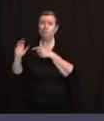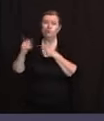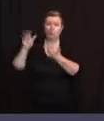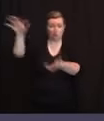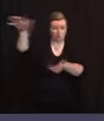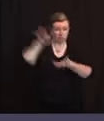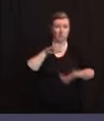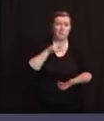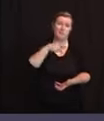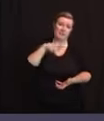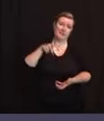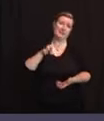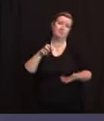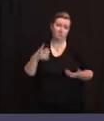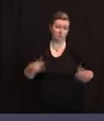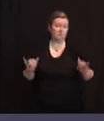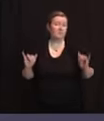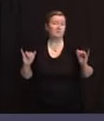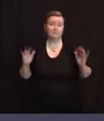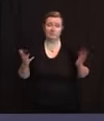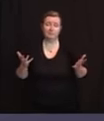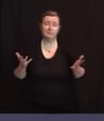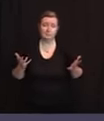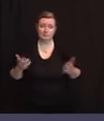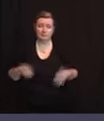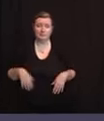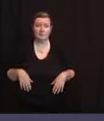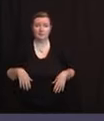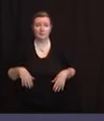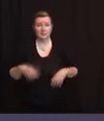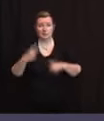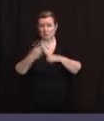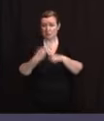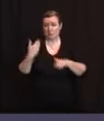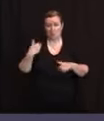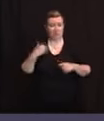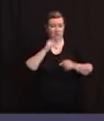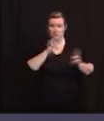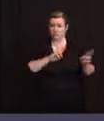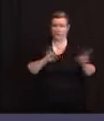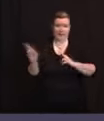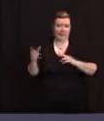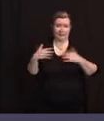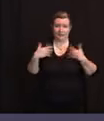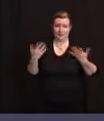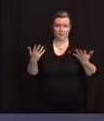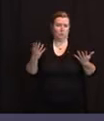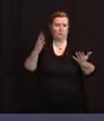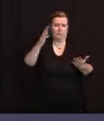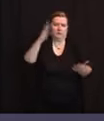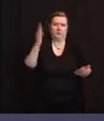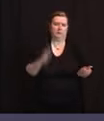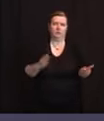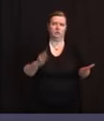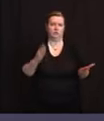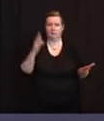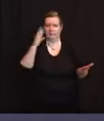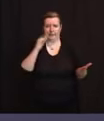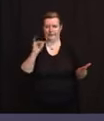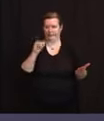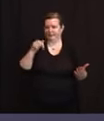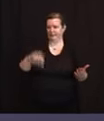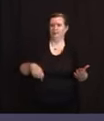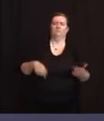And again, we were never a party to this 2.5 months ago. This was not a line of business that the state of New Jersey was in. I don't view